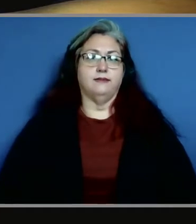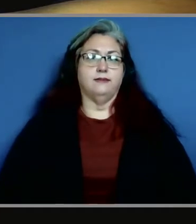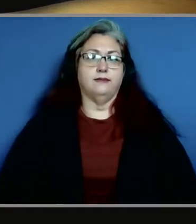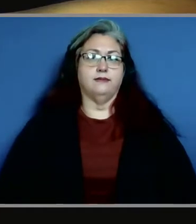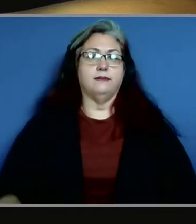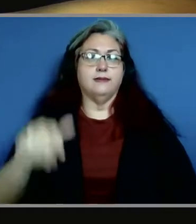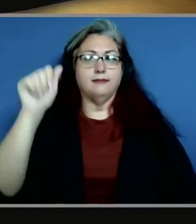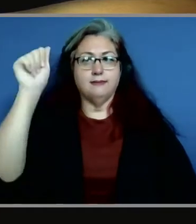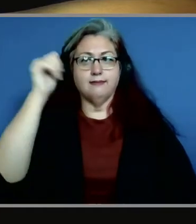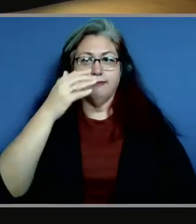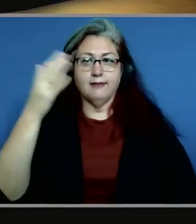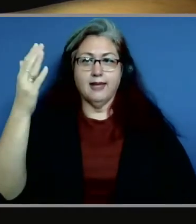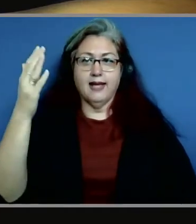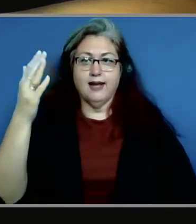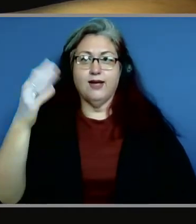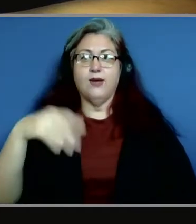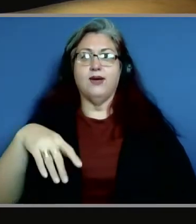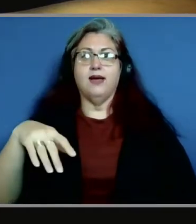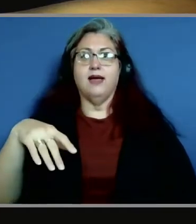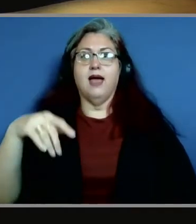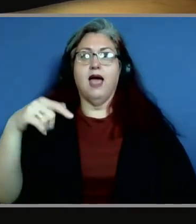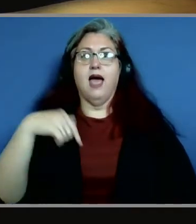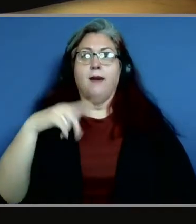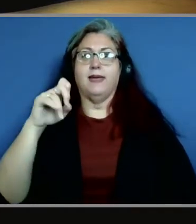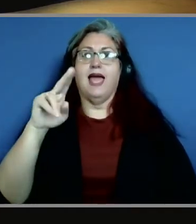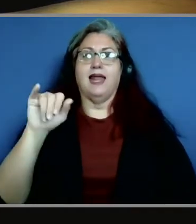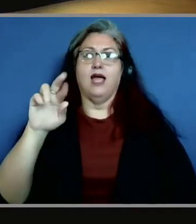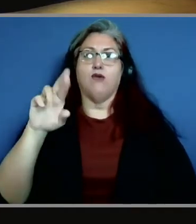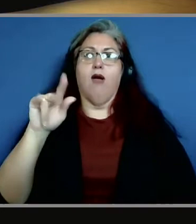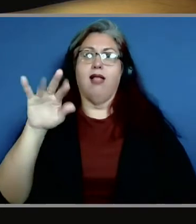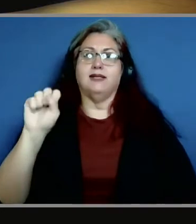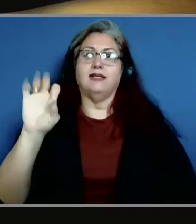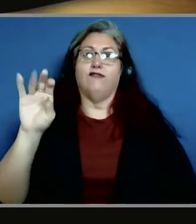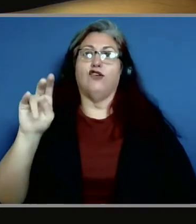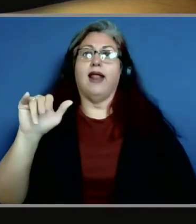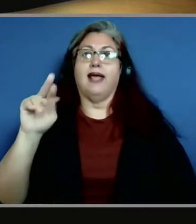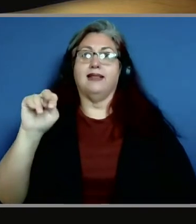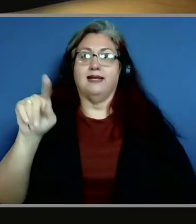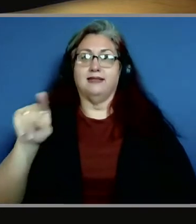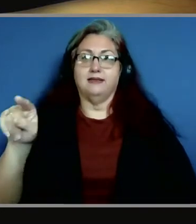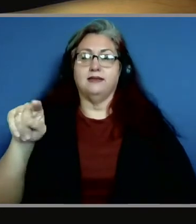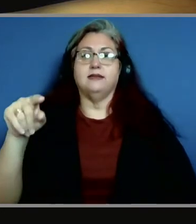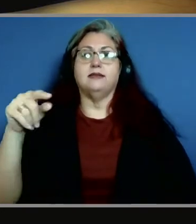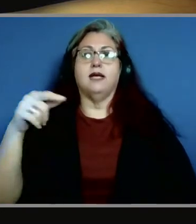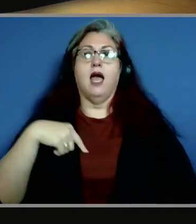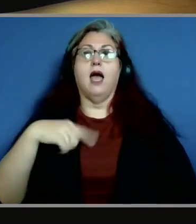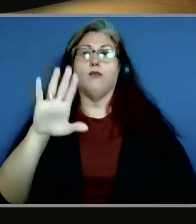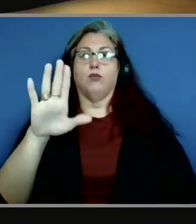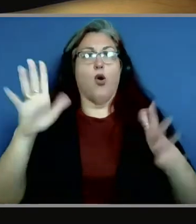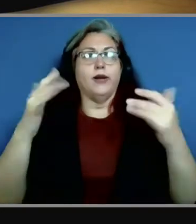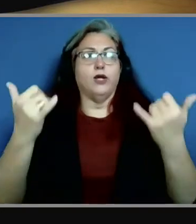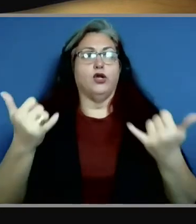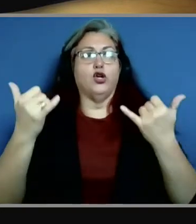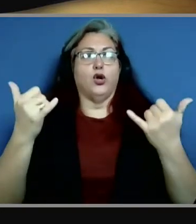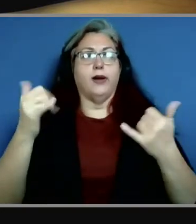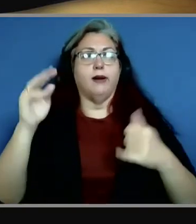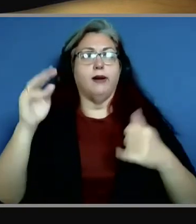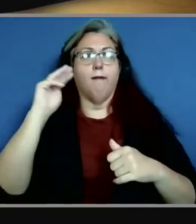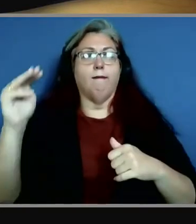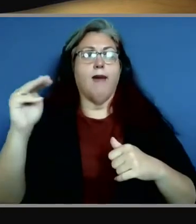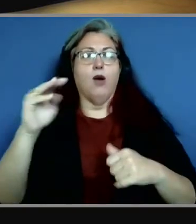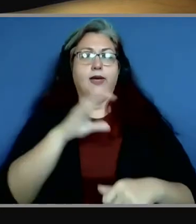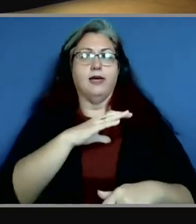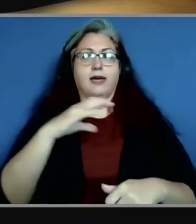Aloha mai kako. I'm Kiani Rollins Fernandez, and I'm your current Maui County